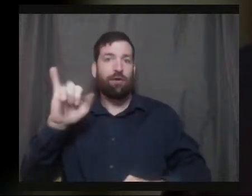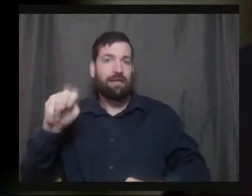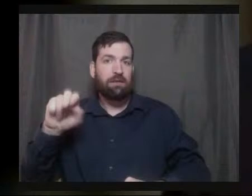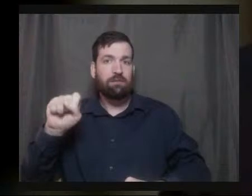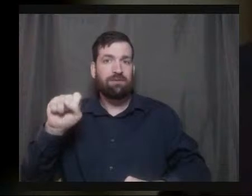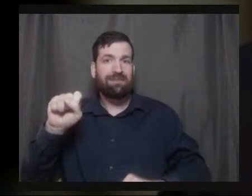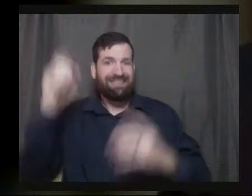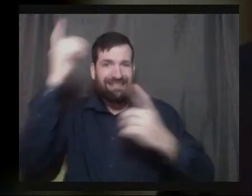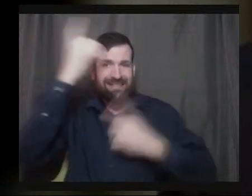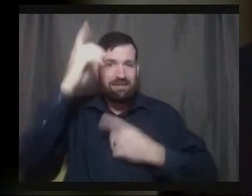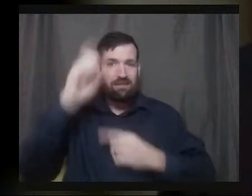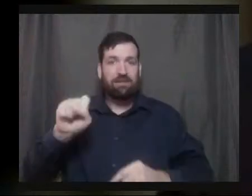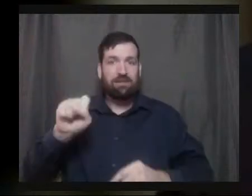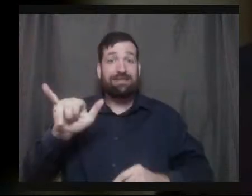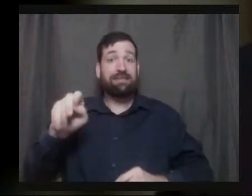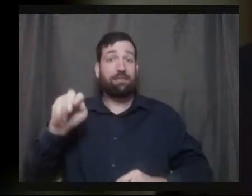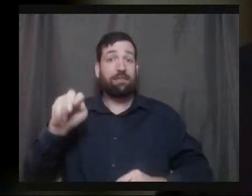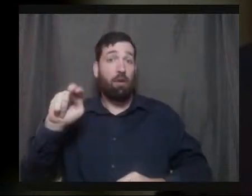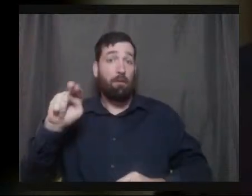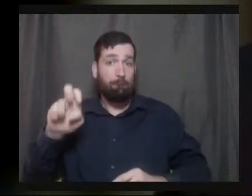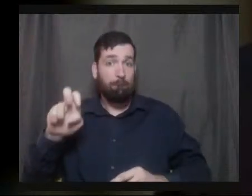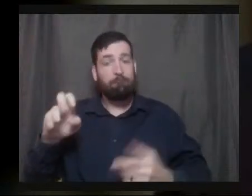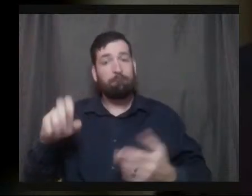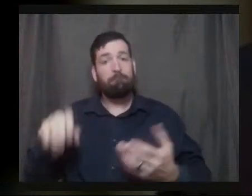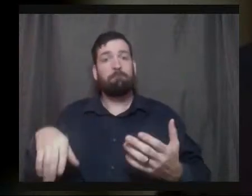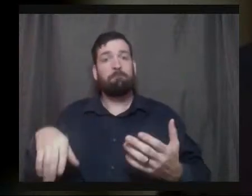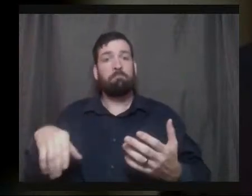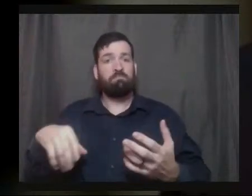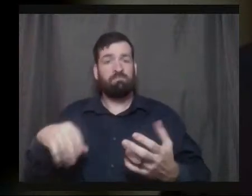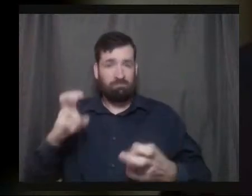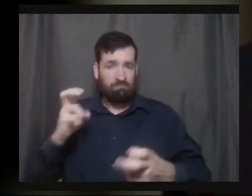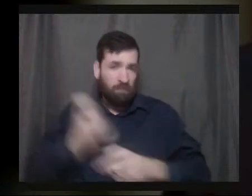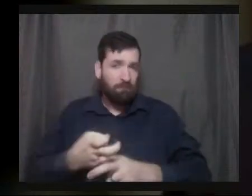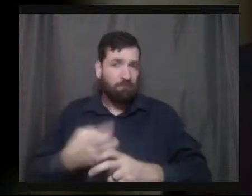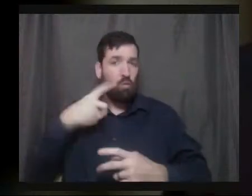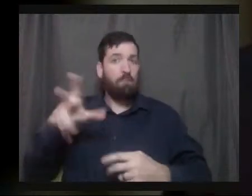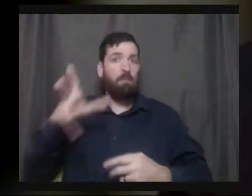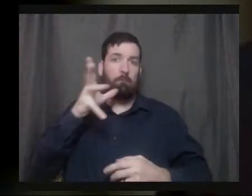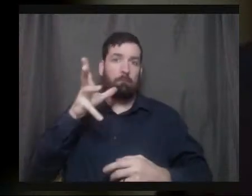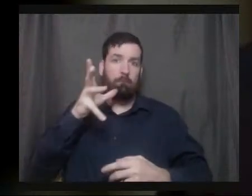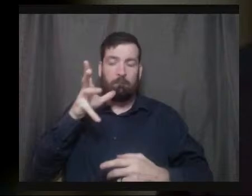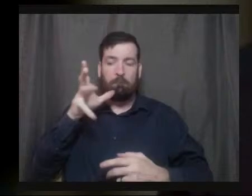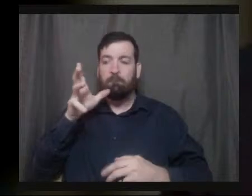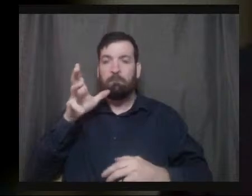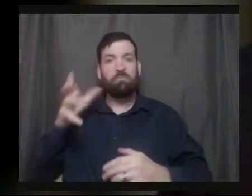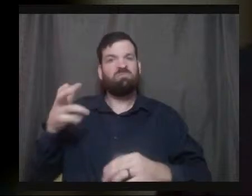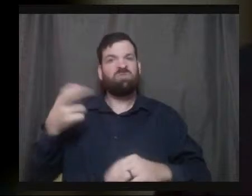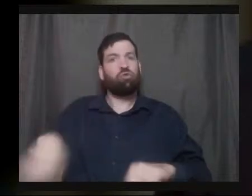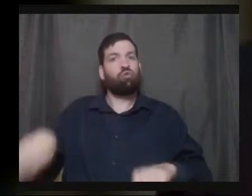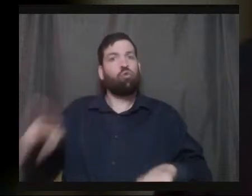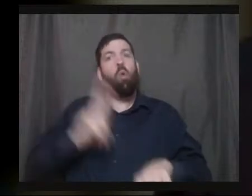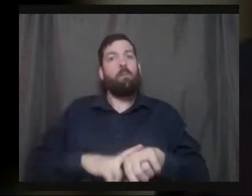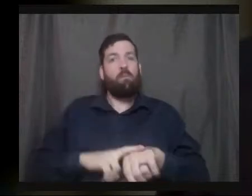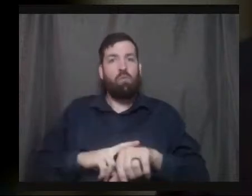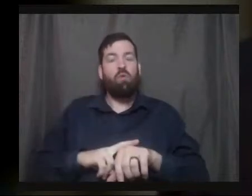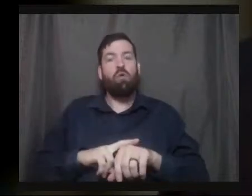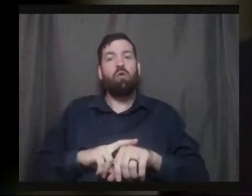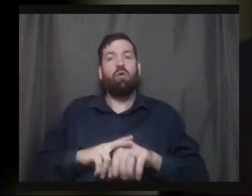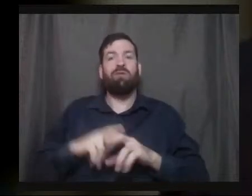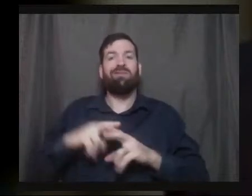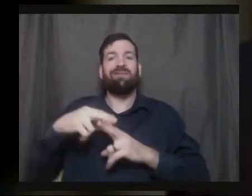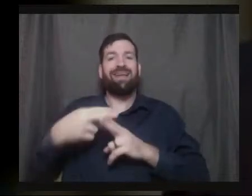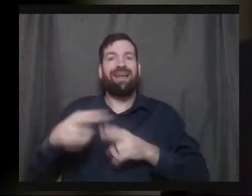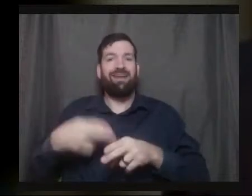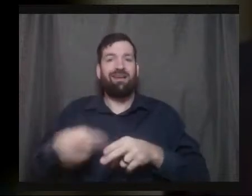result in it being difficult for a mom to have normal ovulatory cycles. And so just becoming